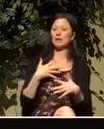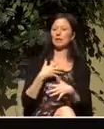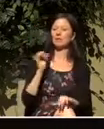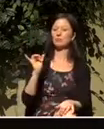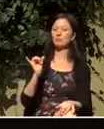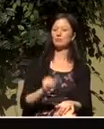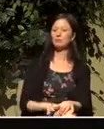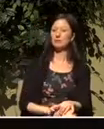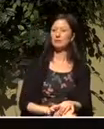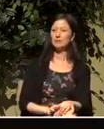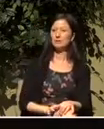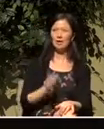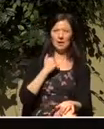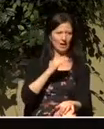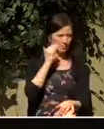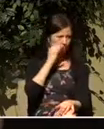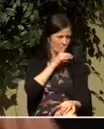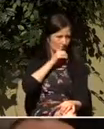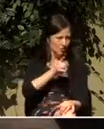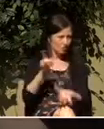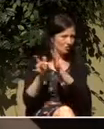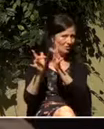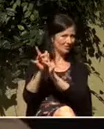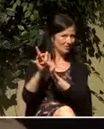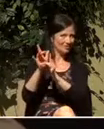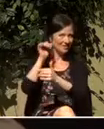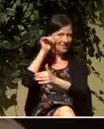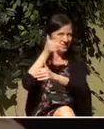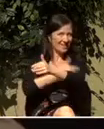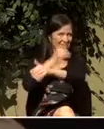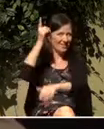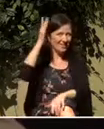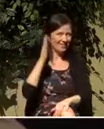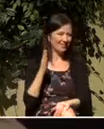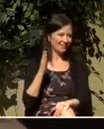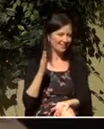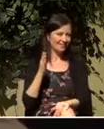knew for sure that Jesus was the Son of God.